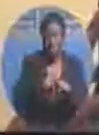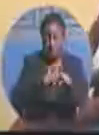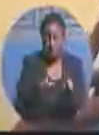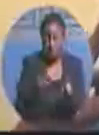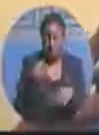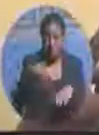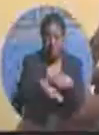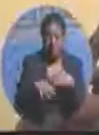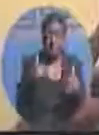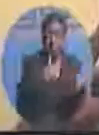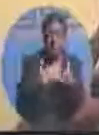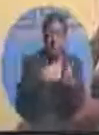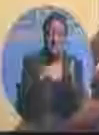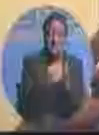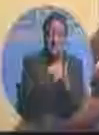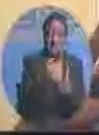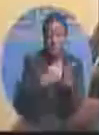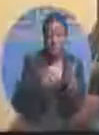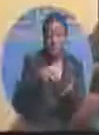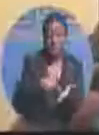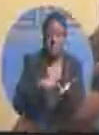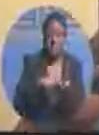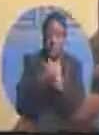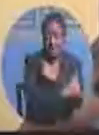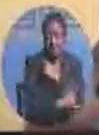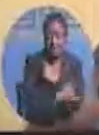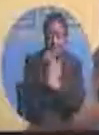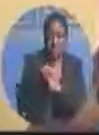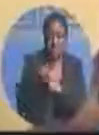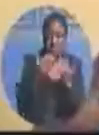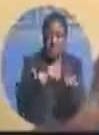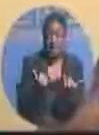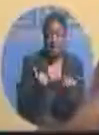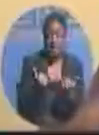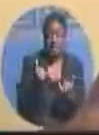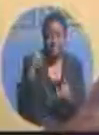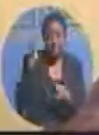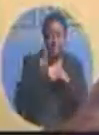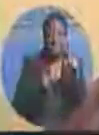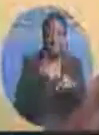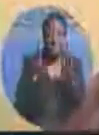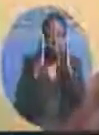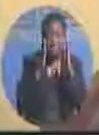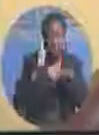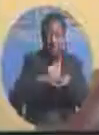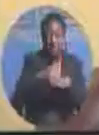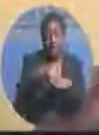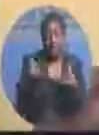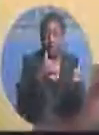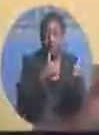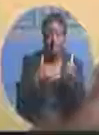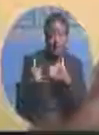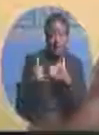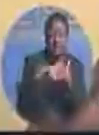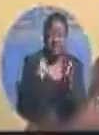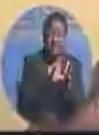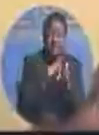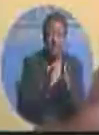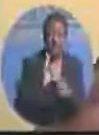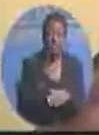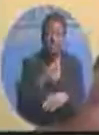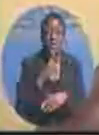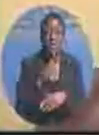country. And what this country needs now is for people to focus on fighting the crime. We are threatened.